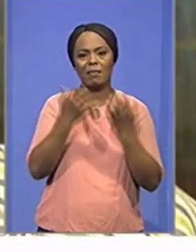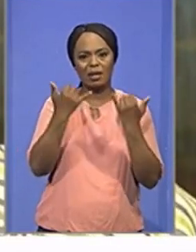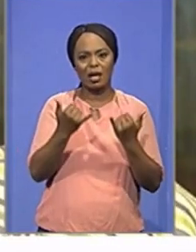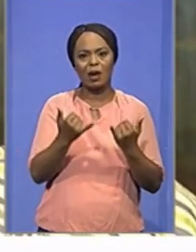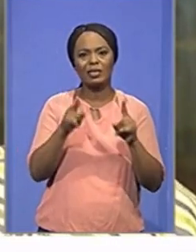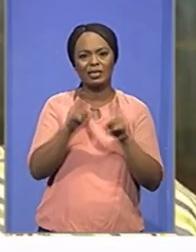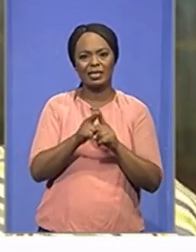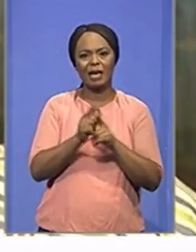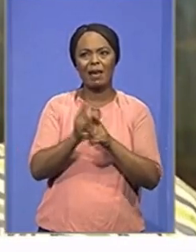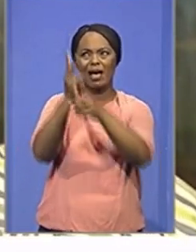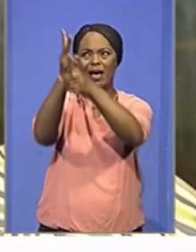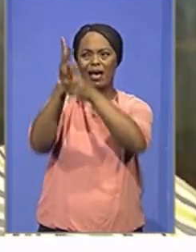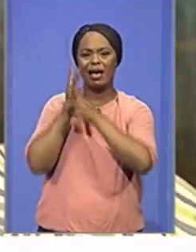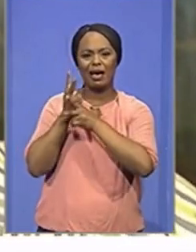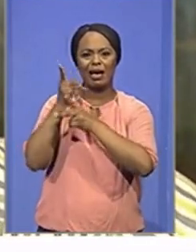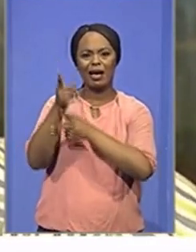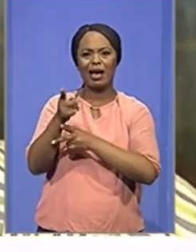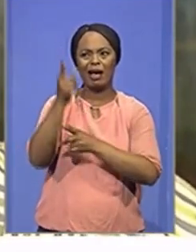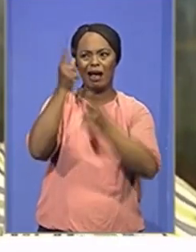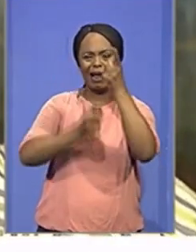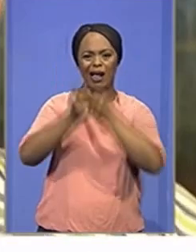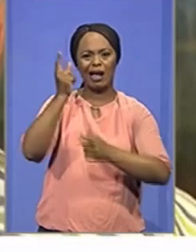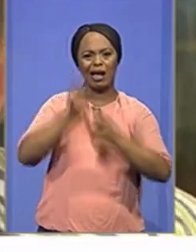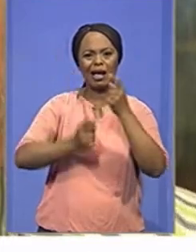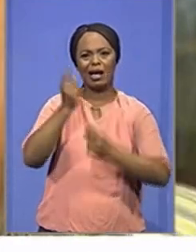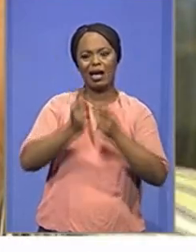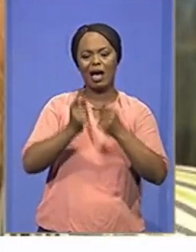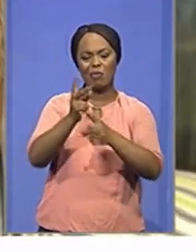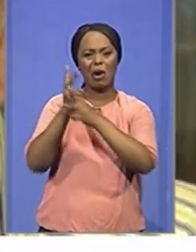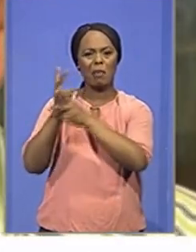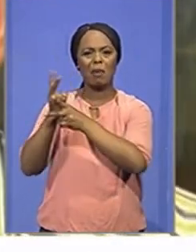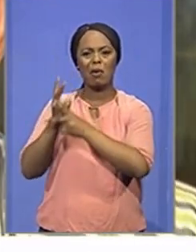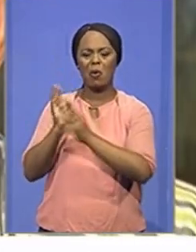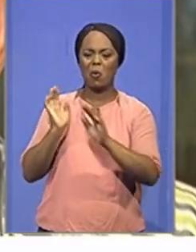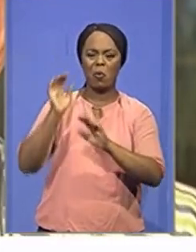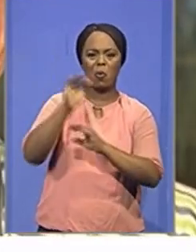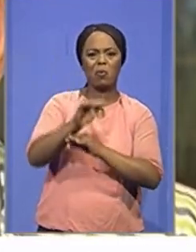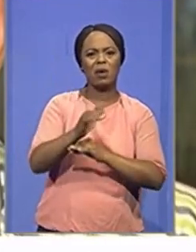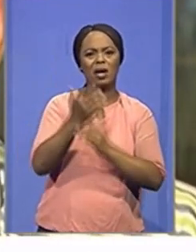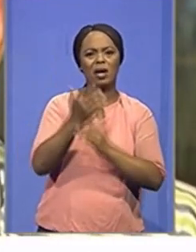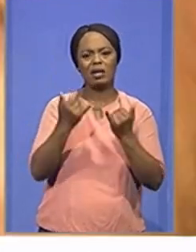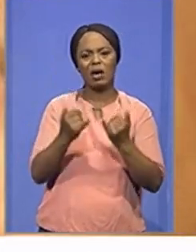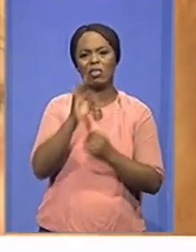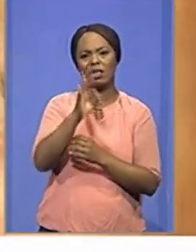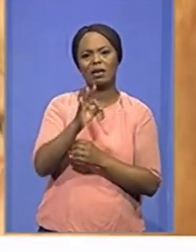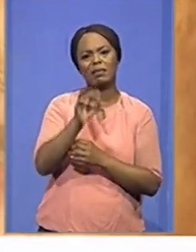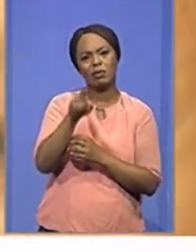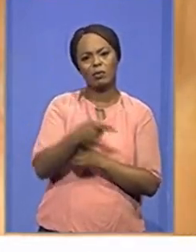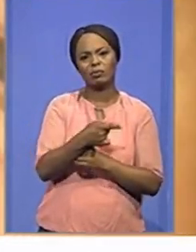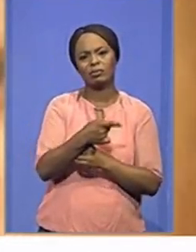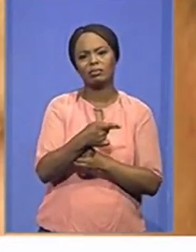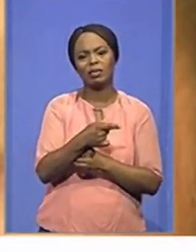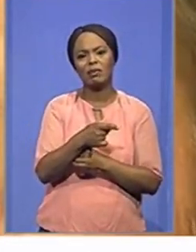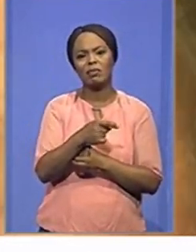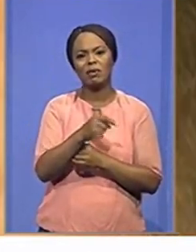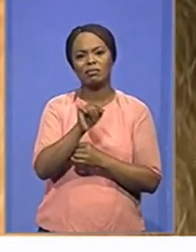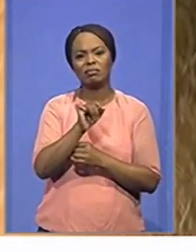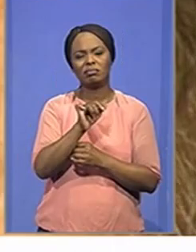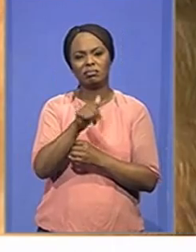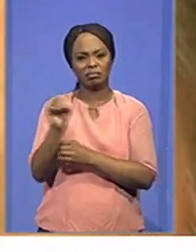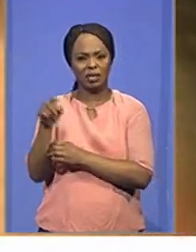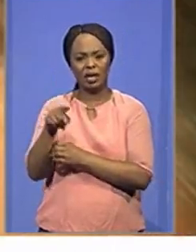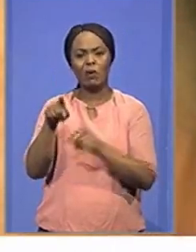sekoloto sa gagwe sa setheo sa mashi se bokana ka R30 ka kgwedi. O ile a tlhaselwa dingwaga tseo di